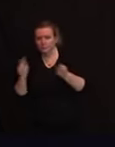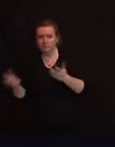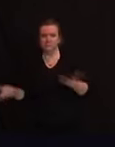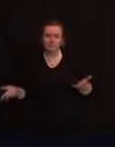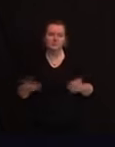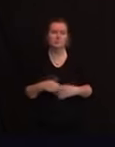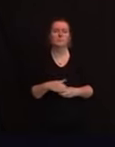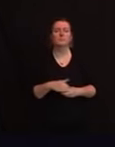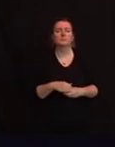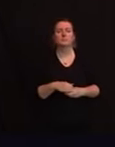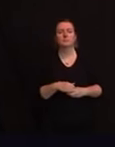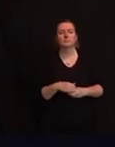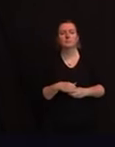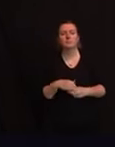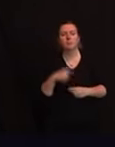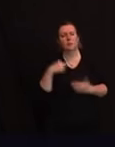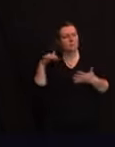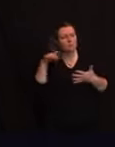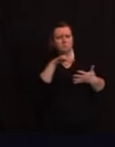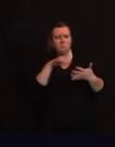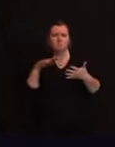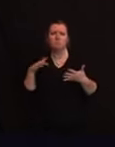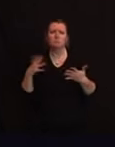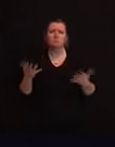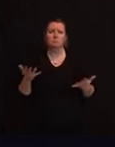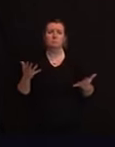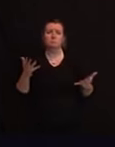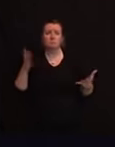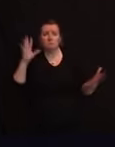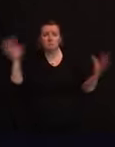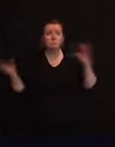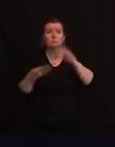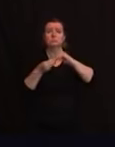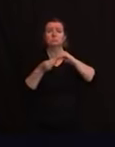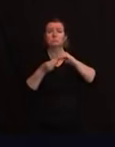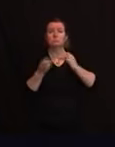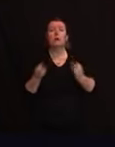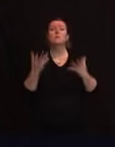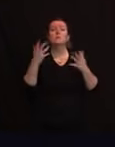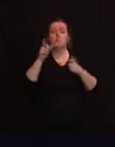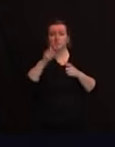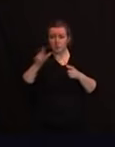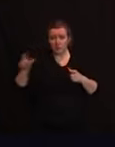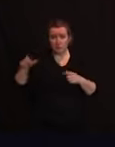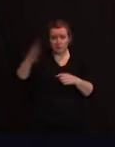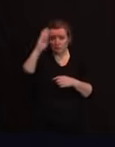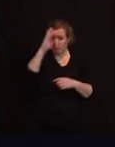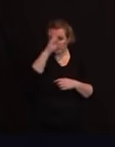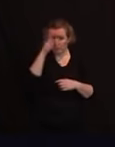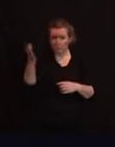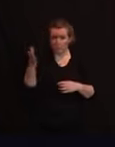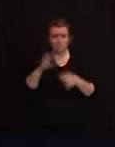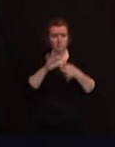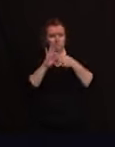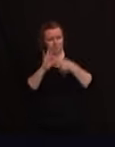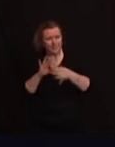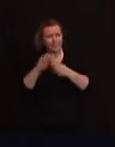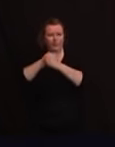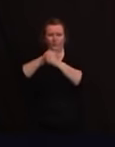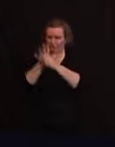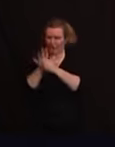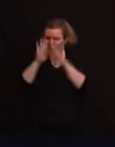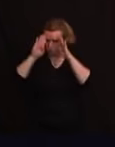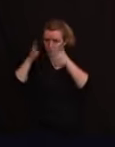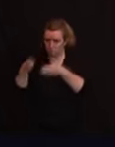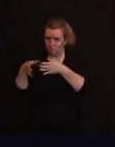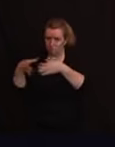Well, the first thing we look at is the total number of hospitalizations related to COVID